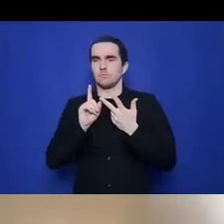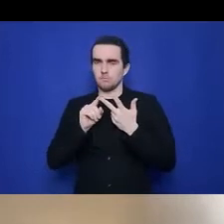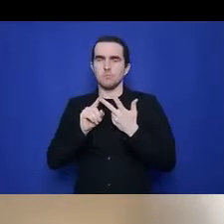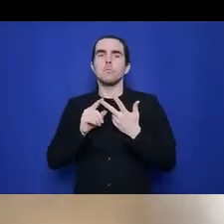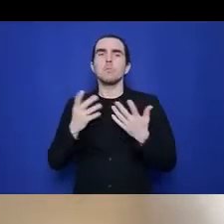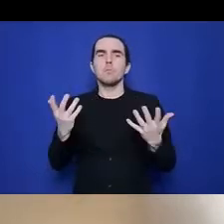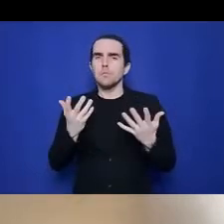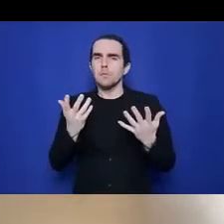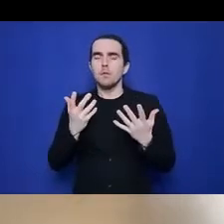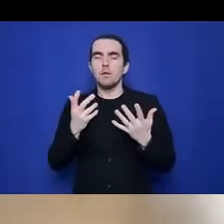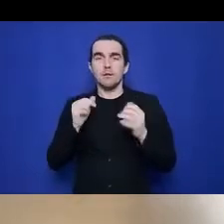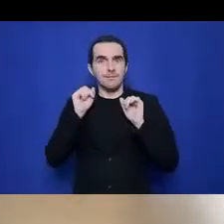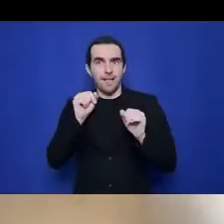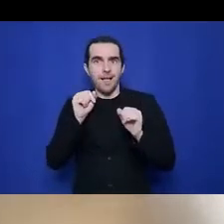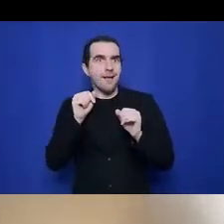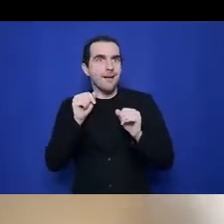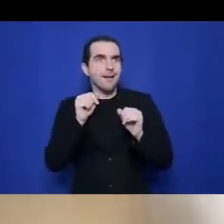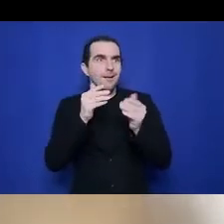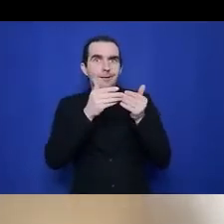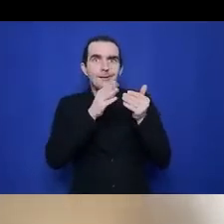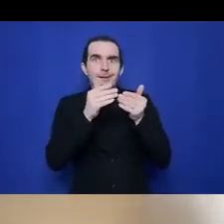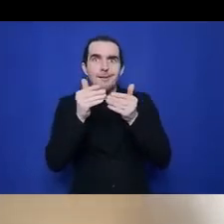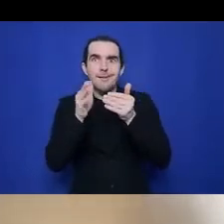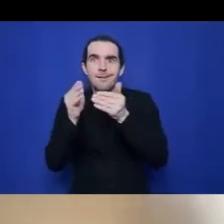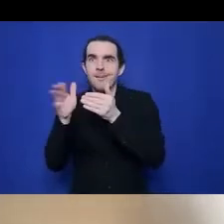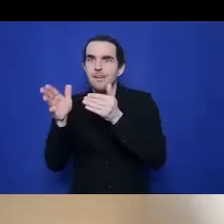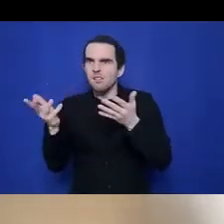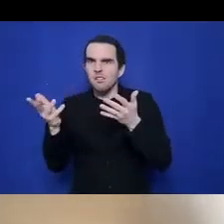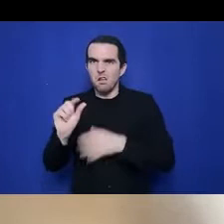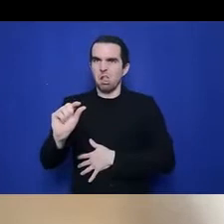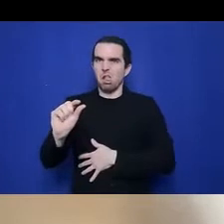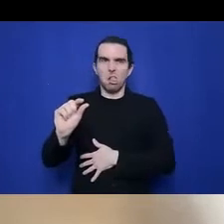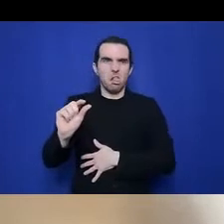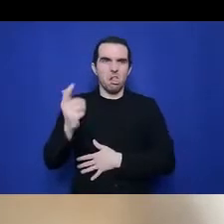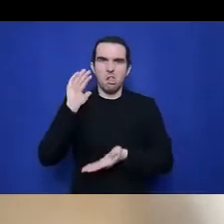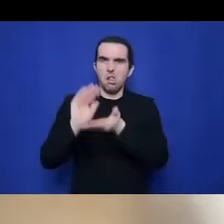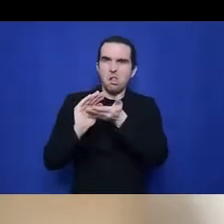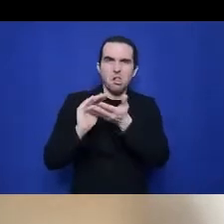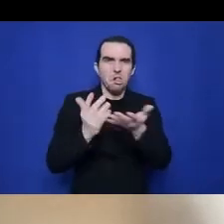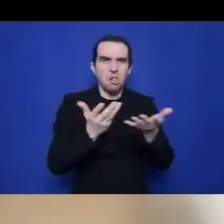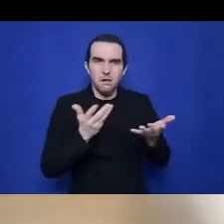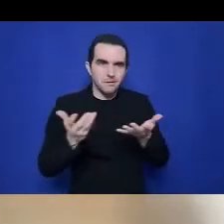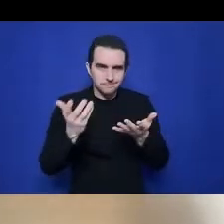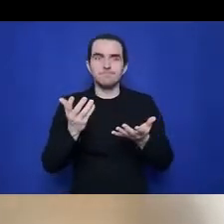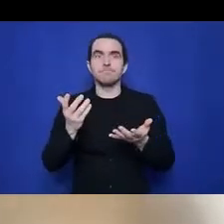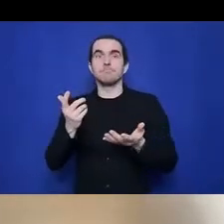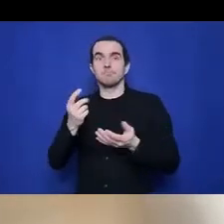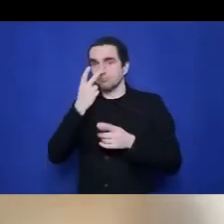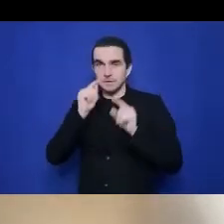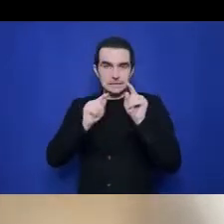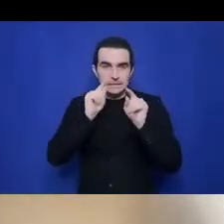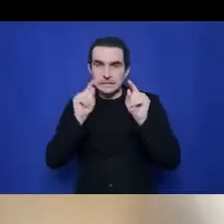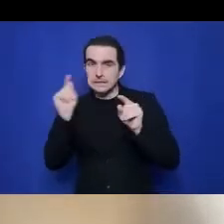to accessible and inclusive recreation. And opportunities are often far and